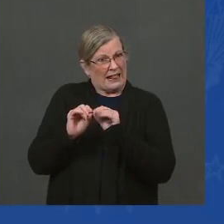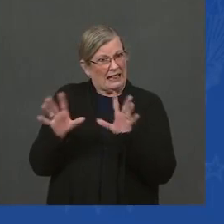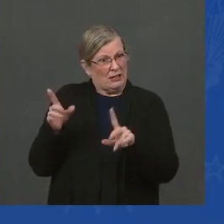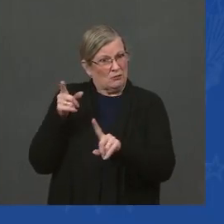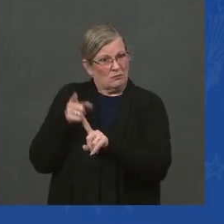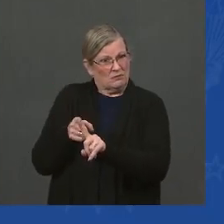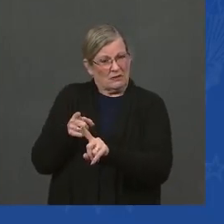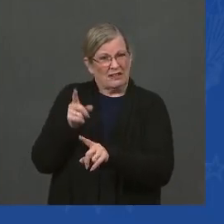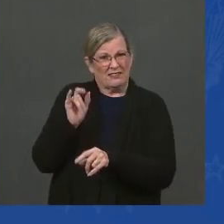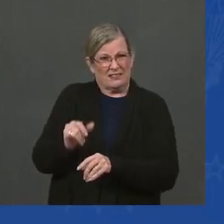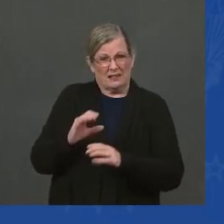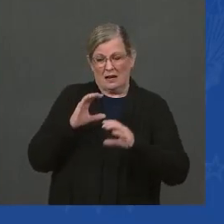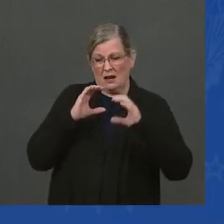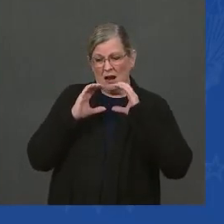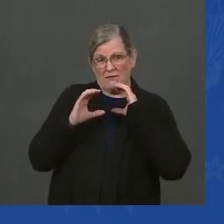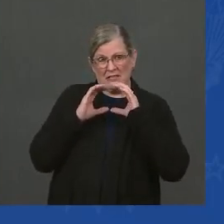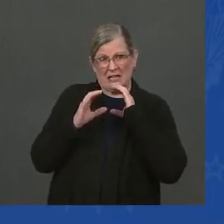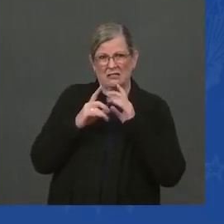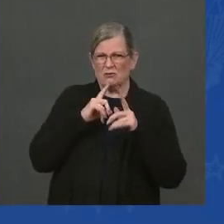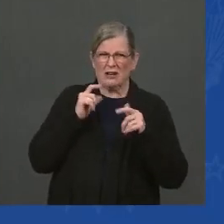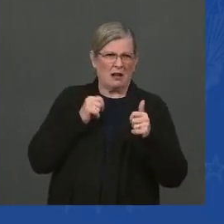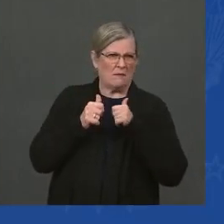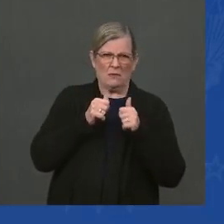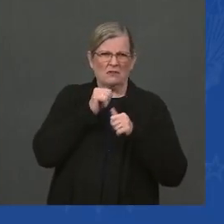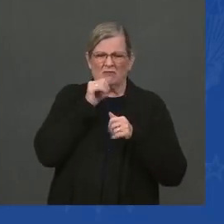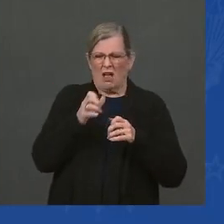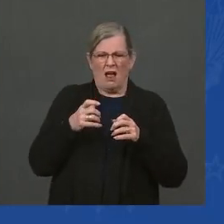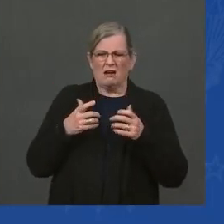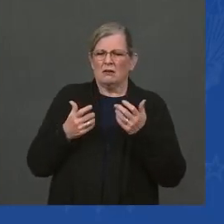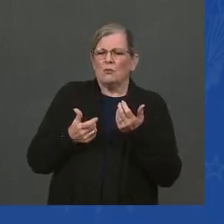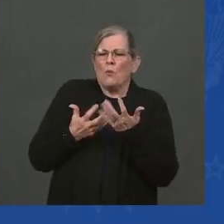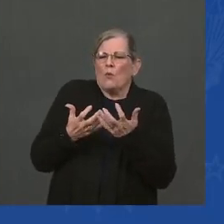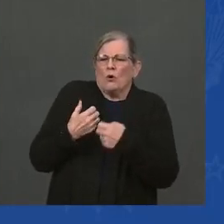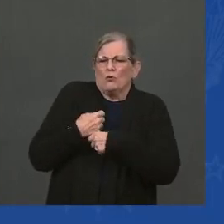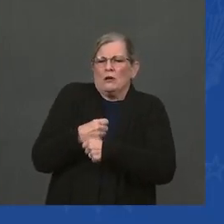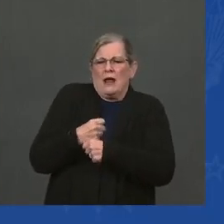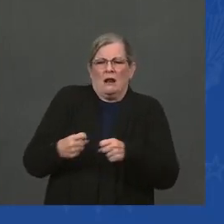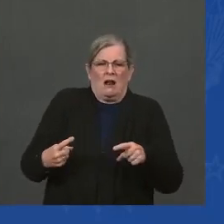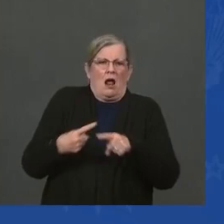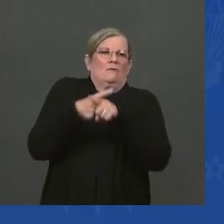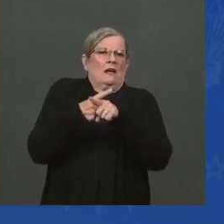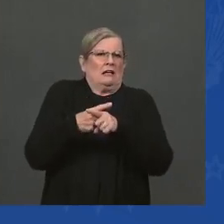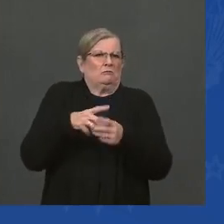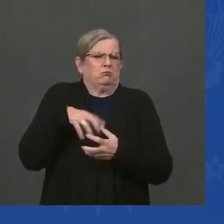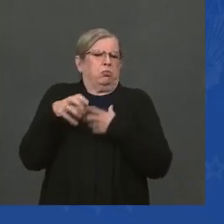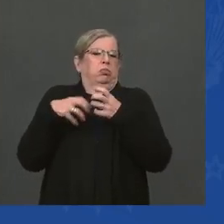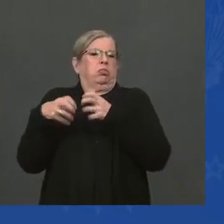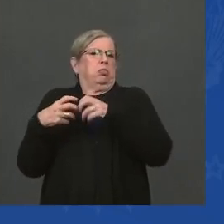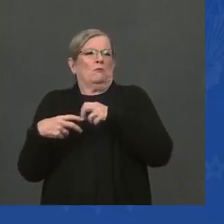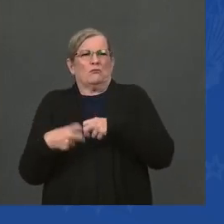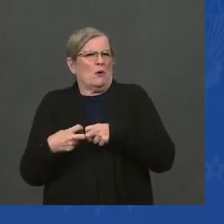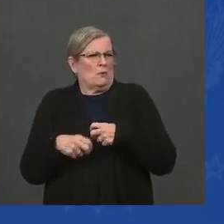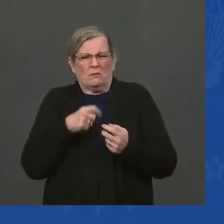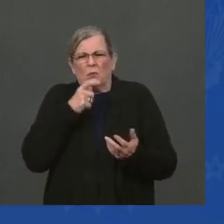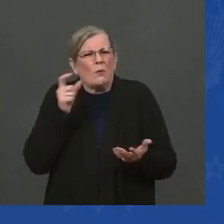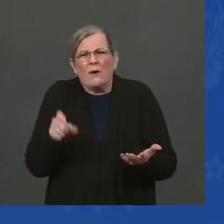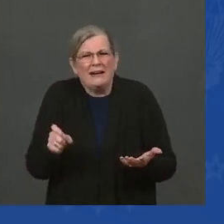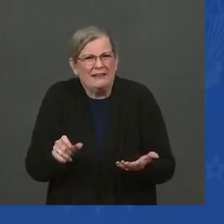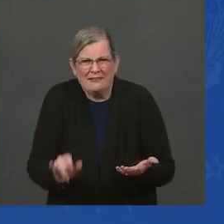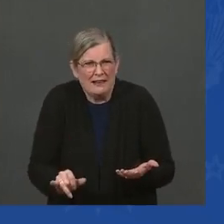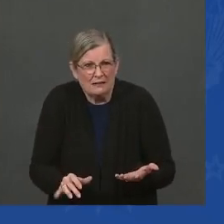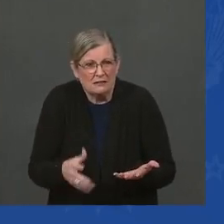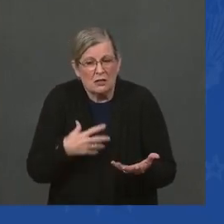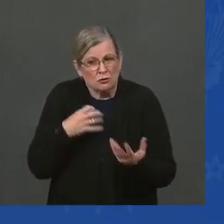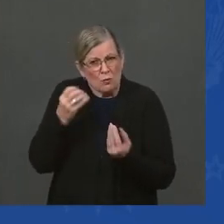be conflict. There is no reason there need be conflict. But I've also indicated to him, and I'm